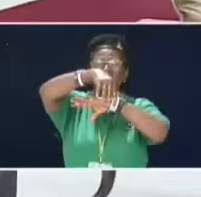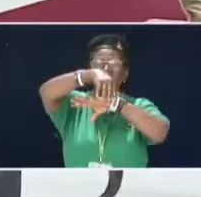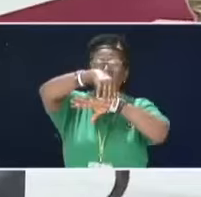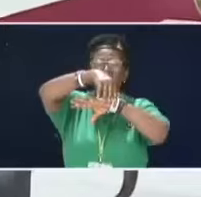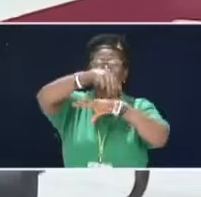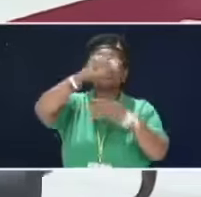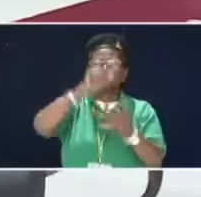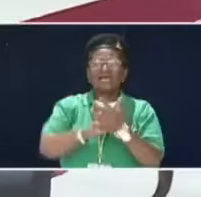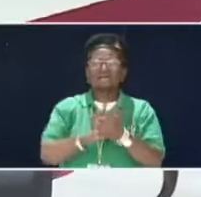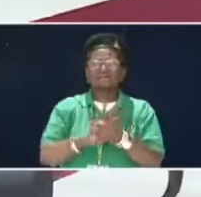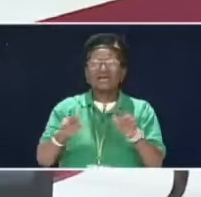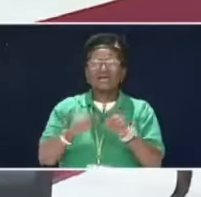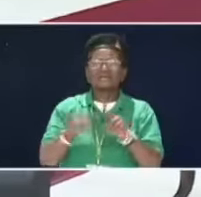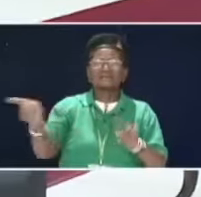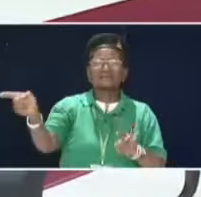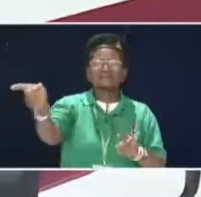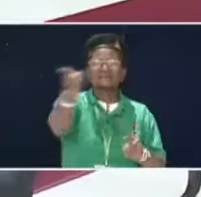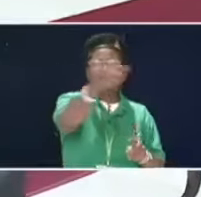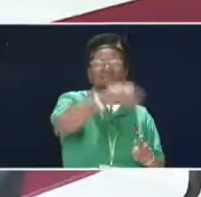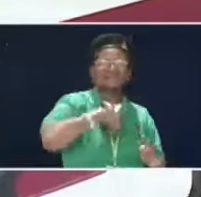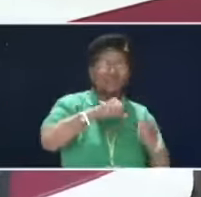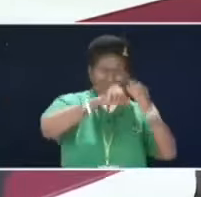that as we worship God,